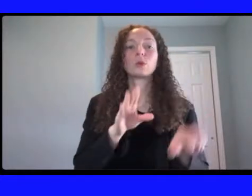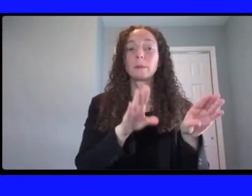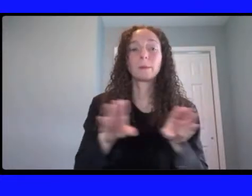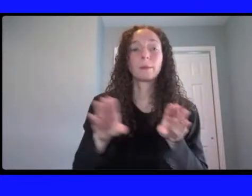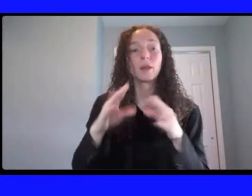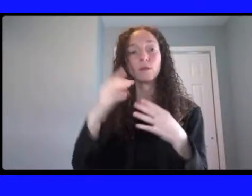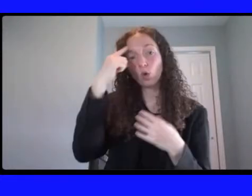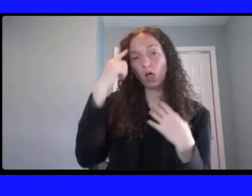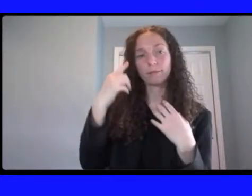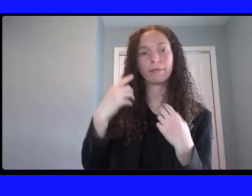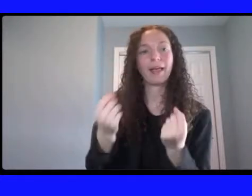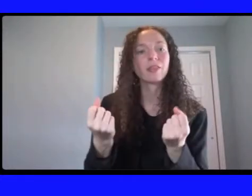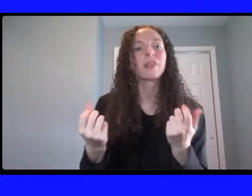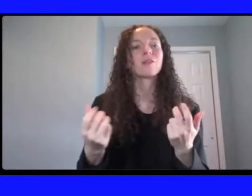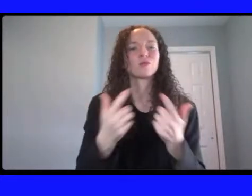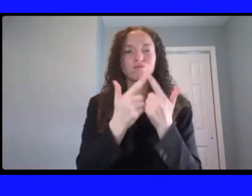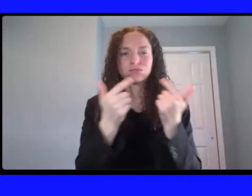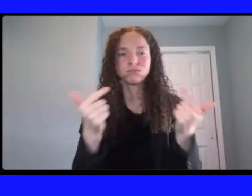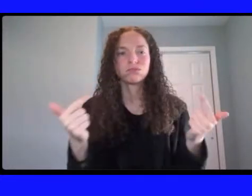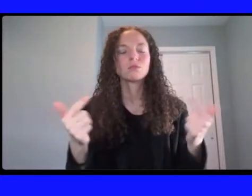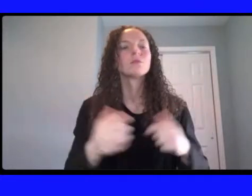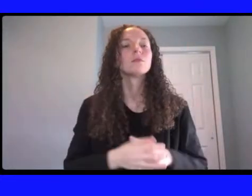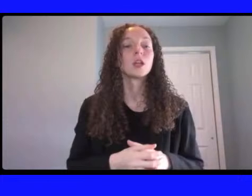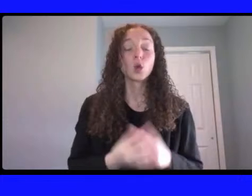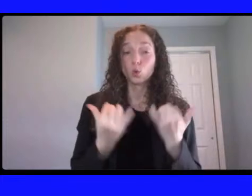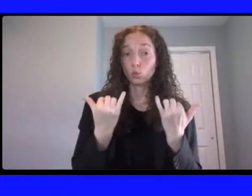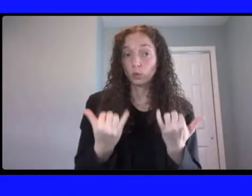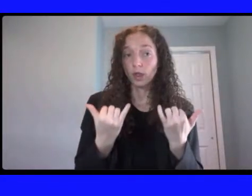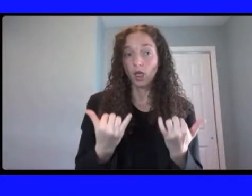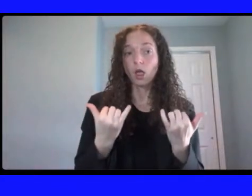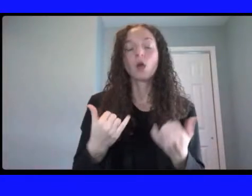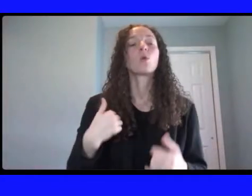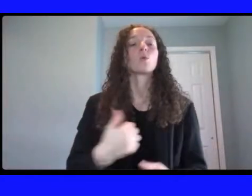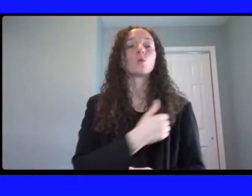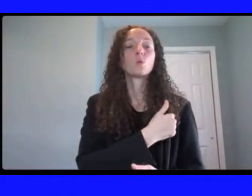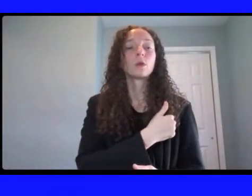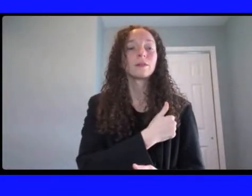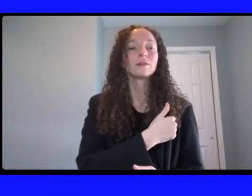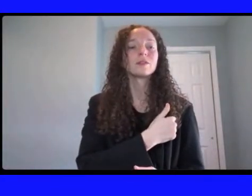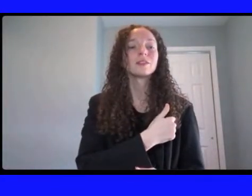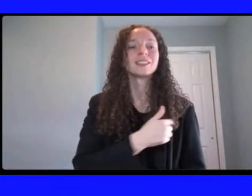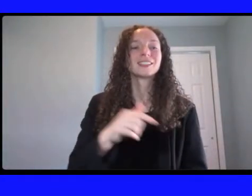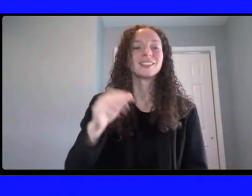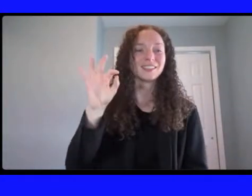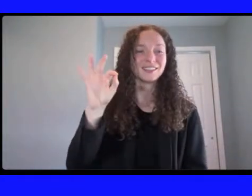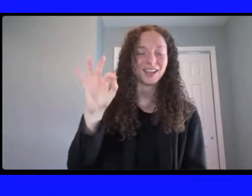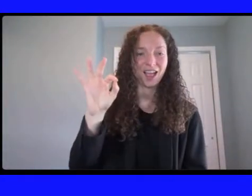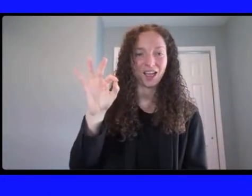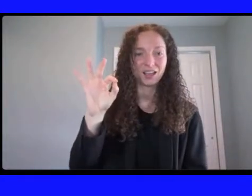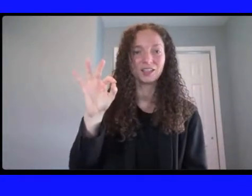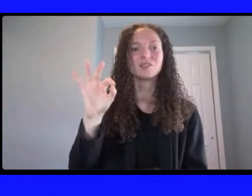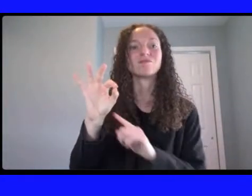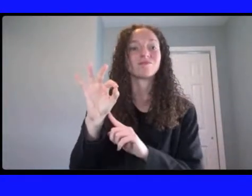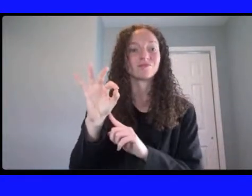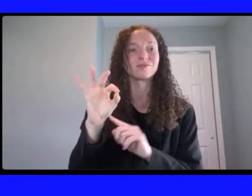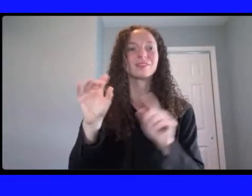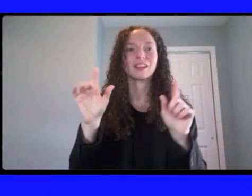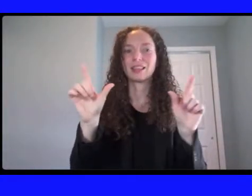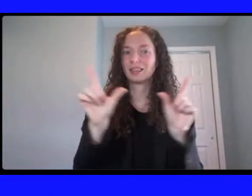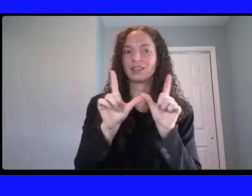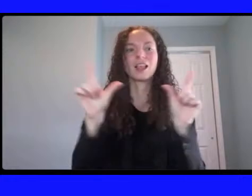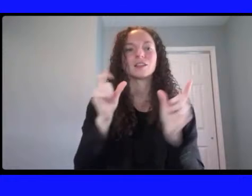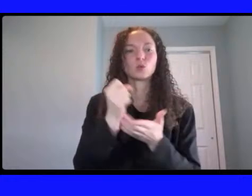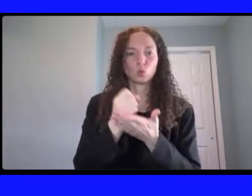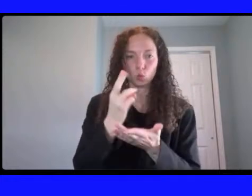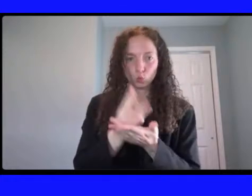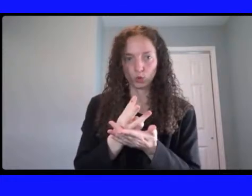we discovered through the COVID-19 pandemic. Our initial goal was to reach 2,000 high-risk women